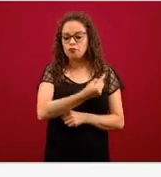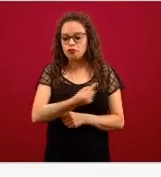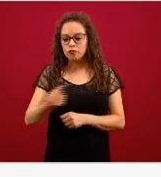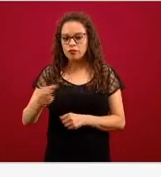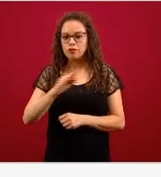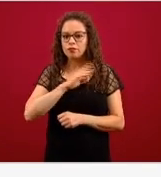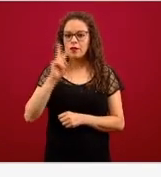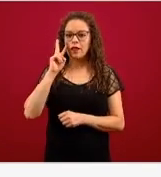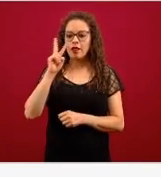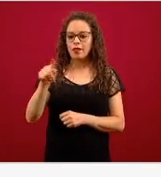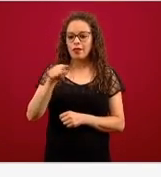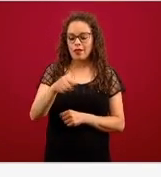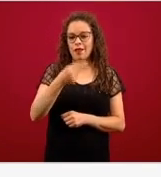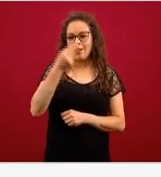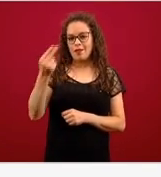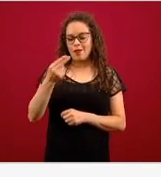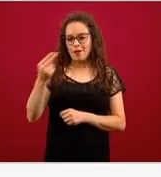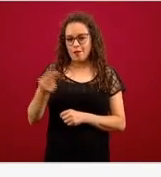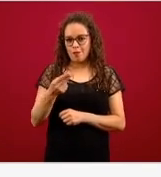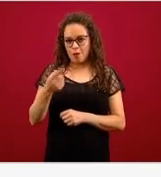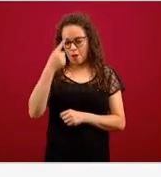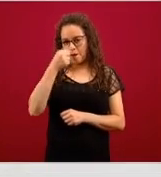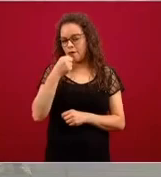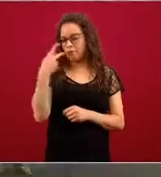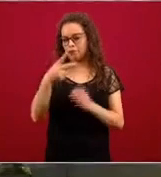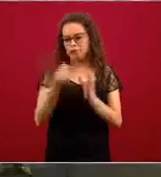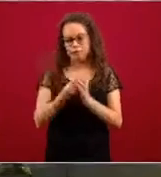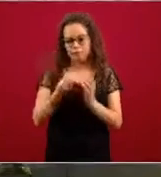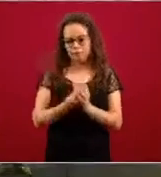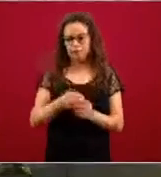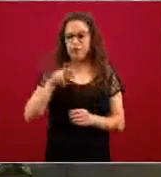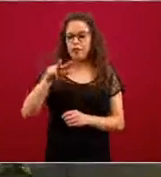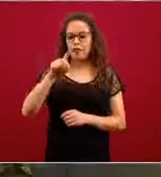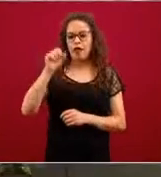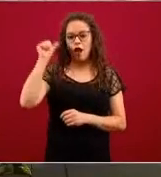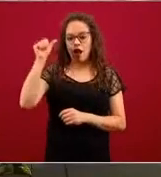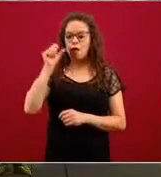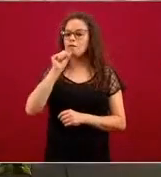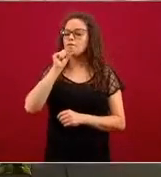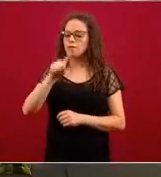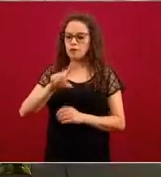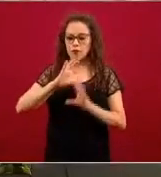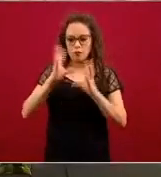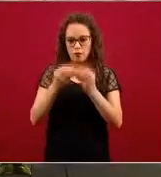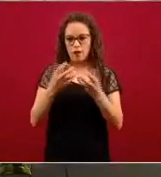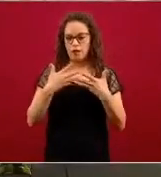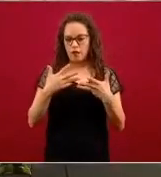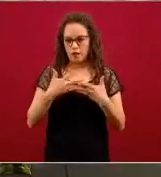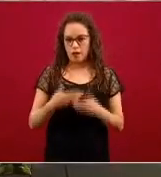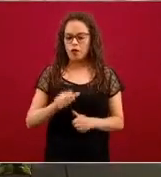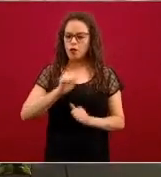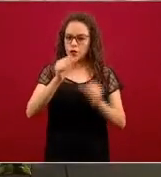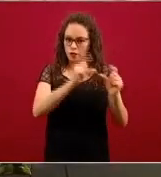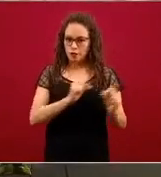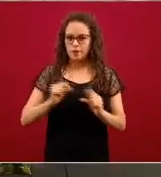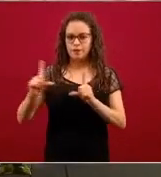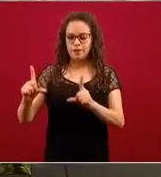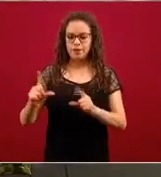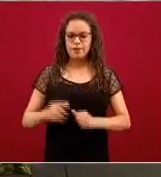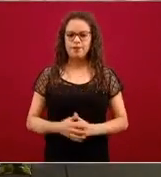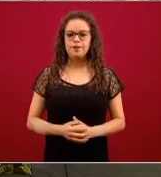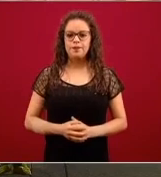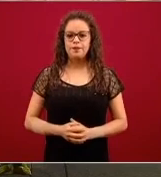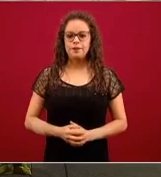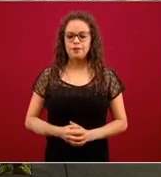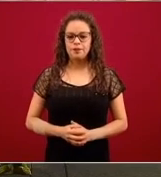of the measures that should be adopted by the population, of the status of the supplies bought from China, and we even made